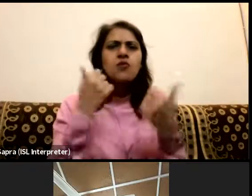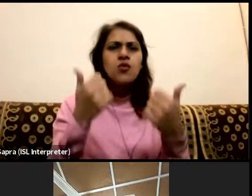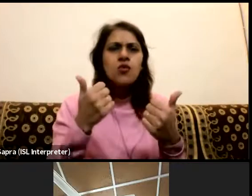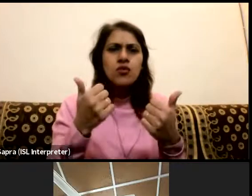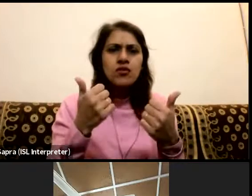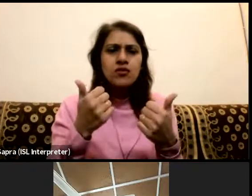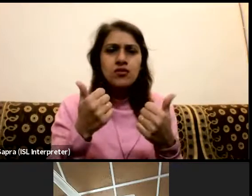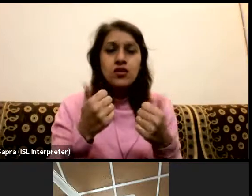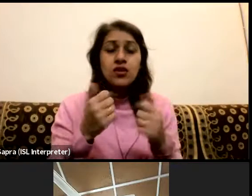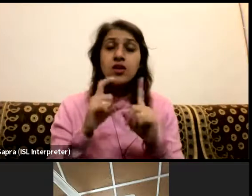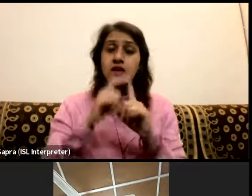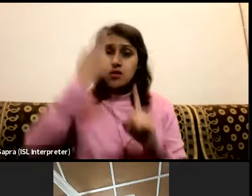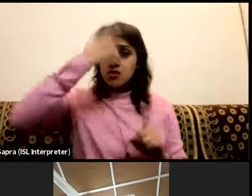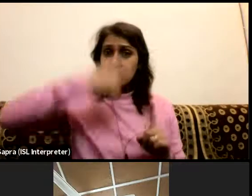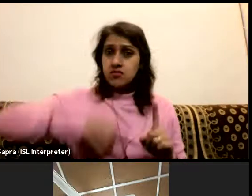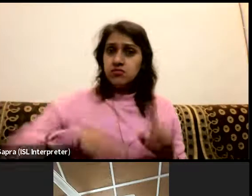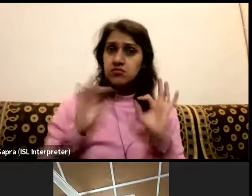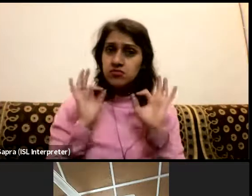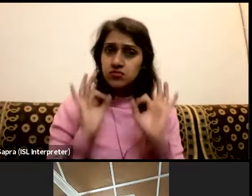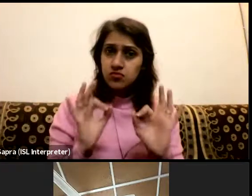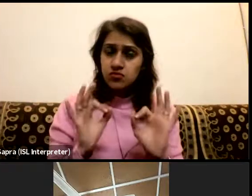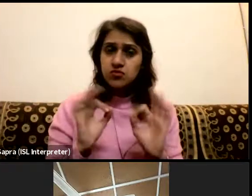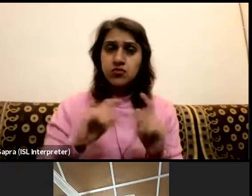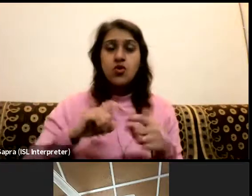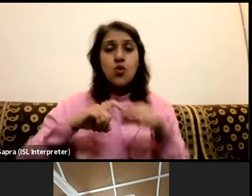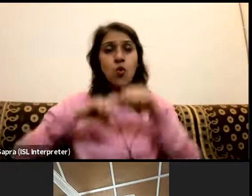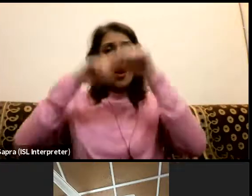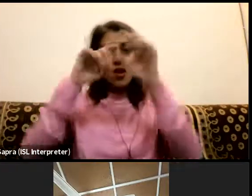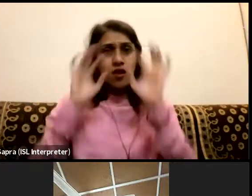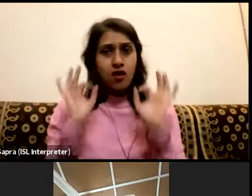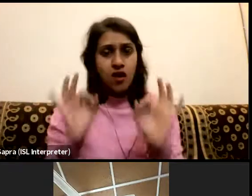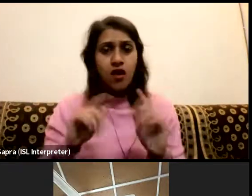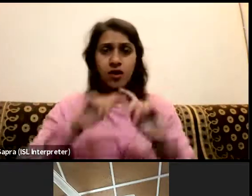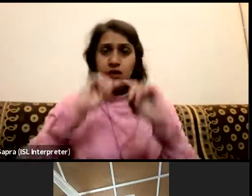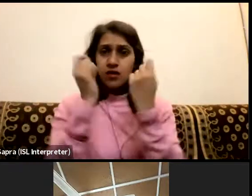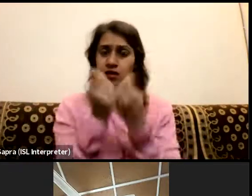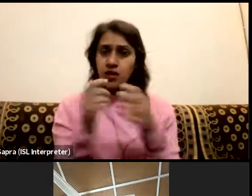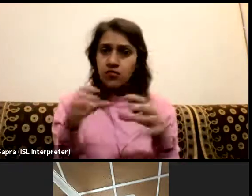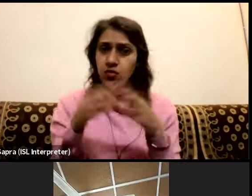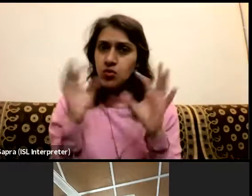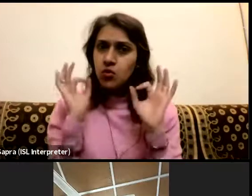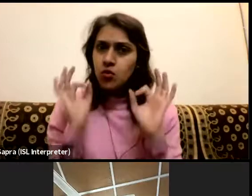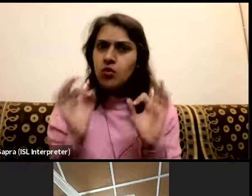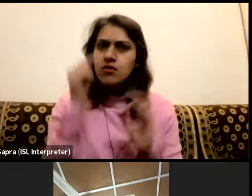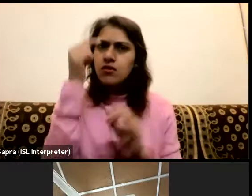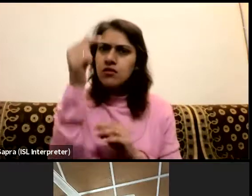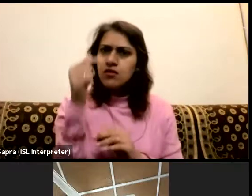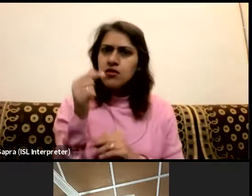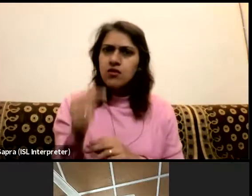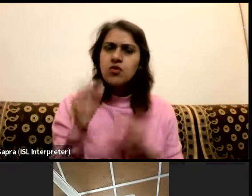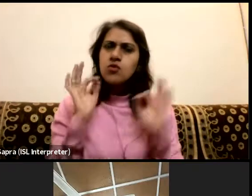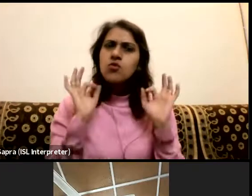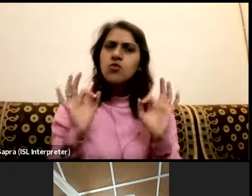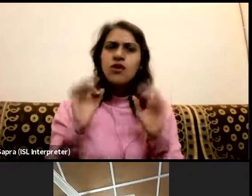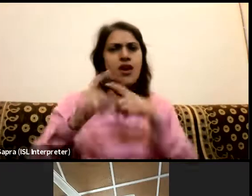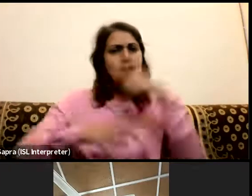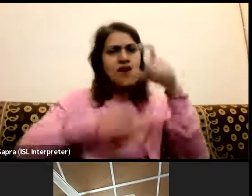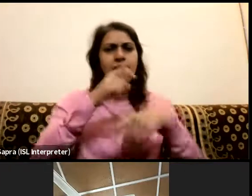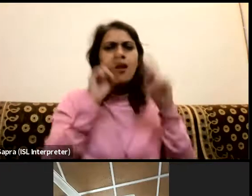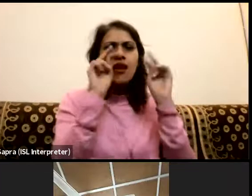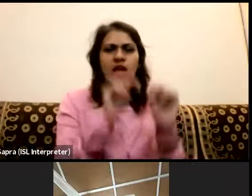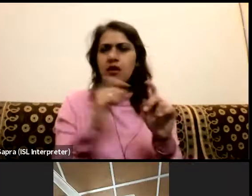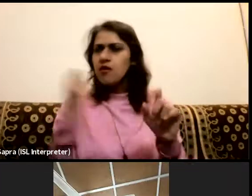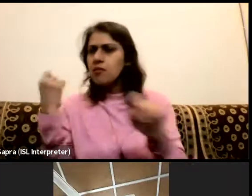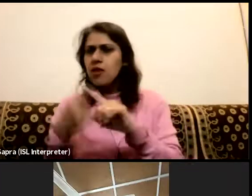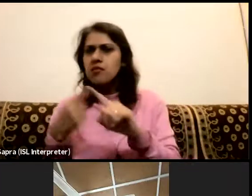their discipline is high, they are good team players. Everything is very positive. It's kind of making a good business sense for industry to start hiring